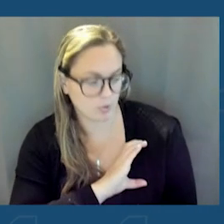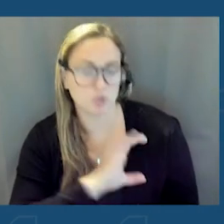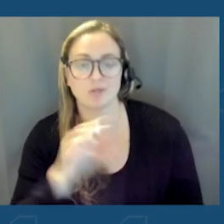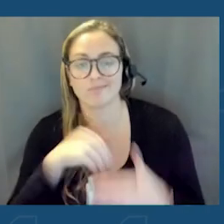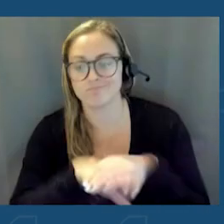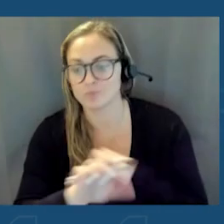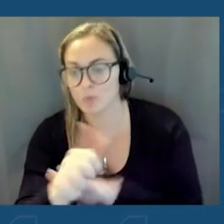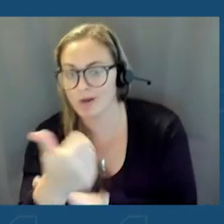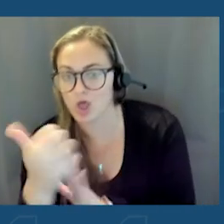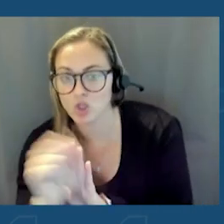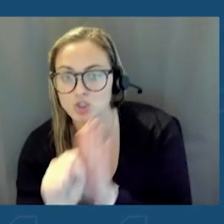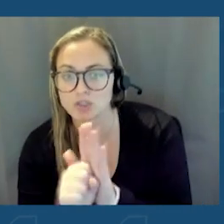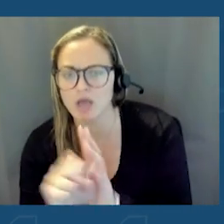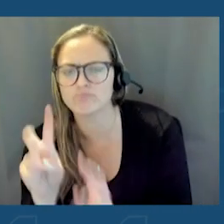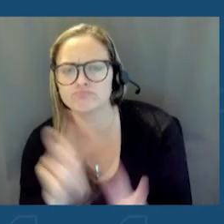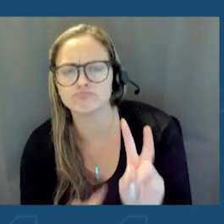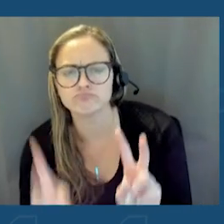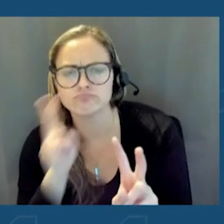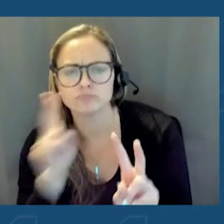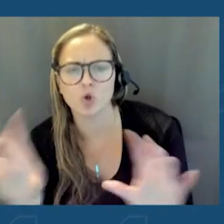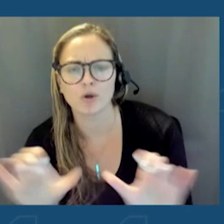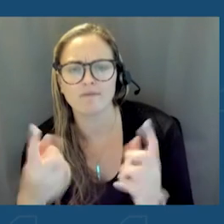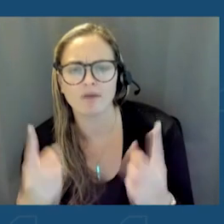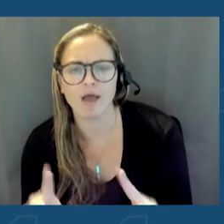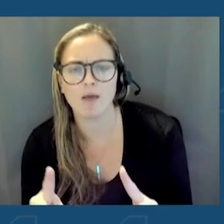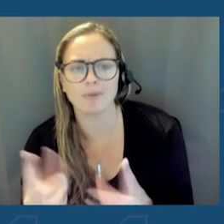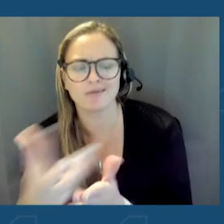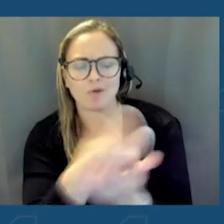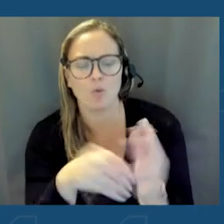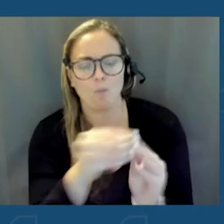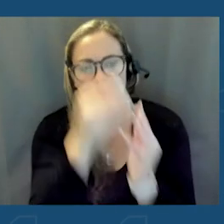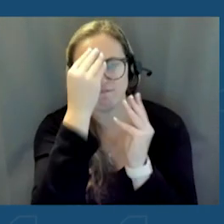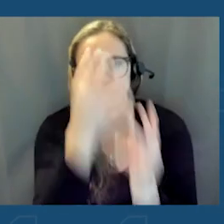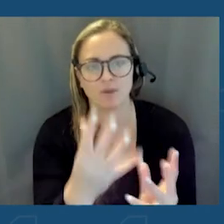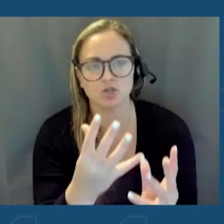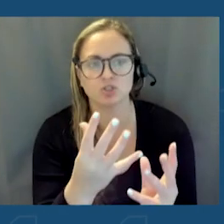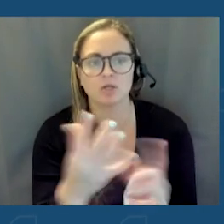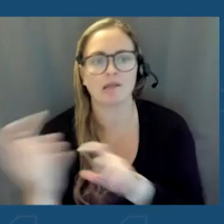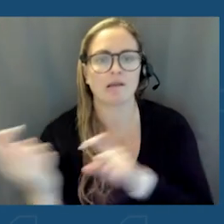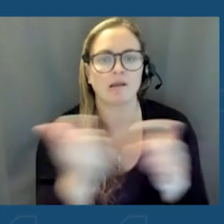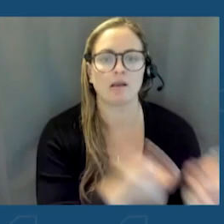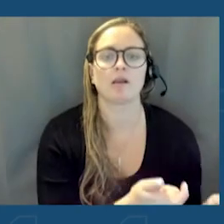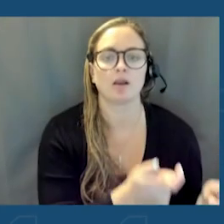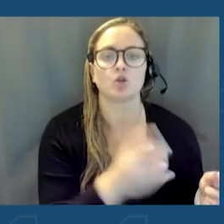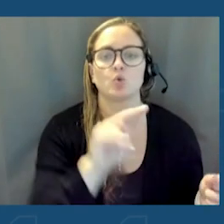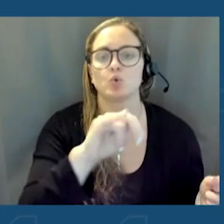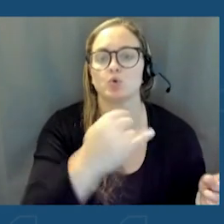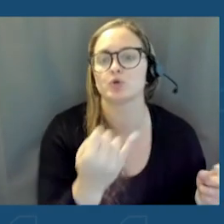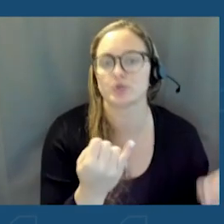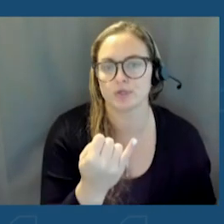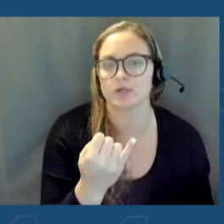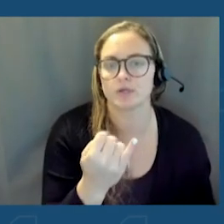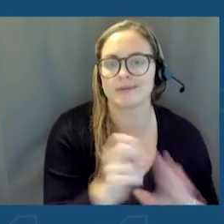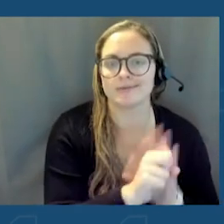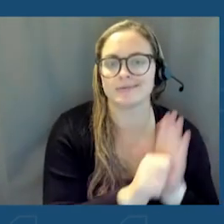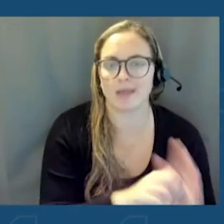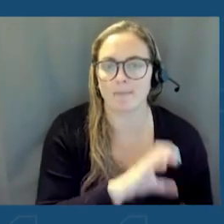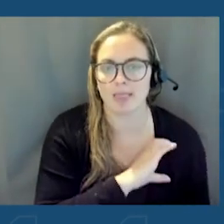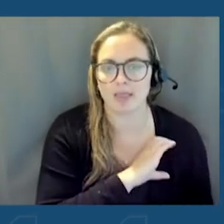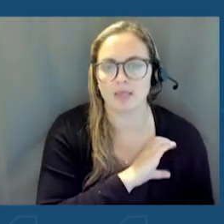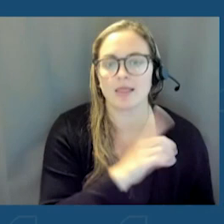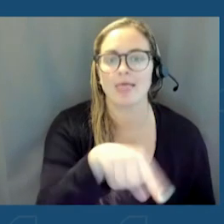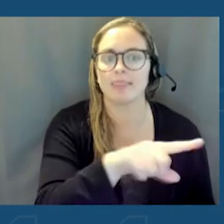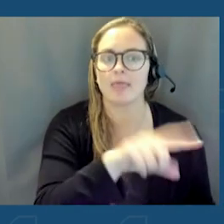state, observed activity, got more information, and turned that over to the New Jersey State Police, who were then able